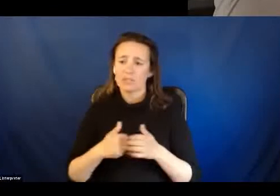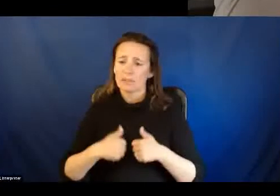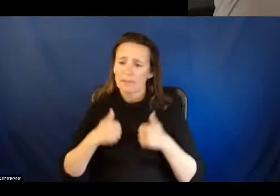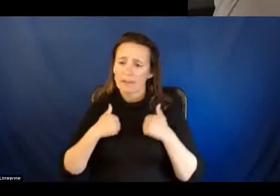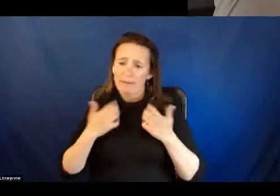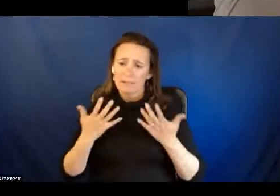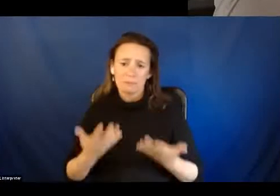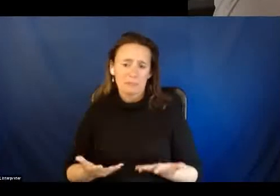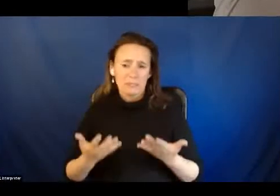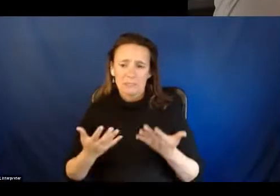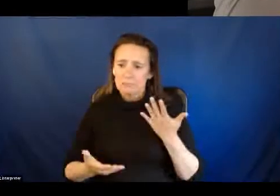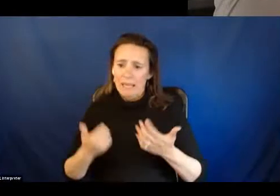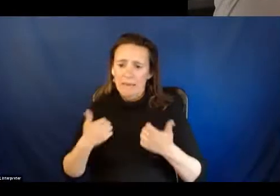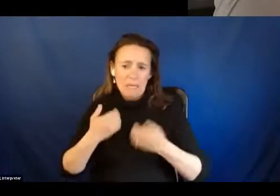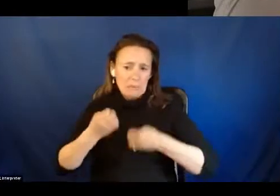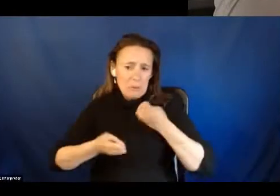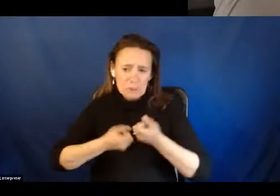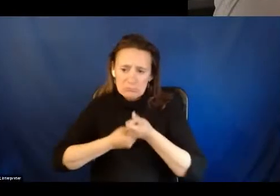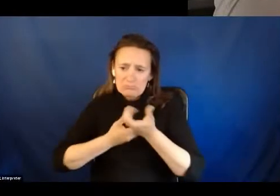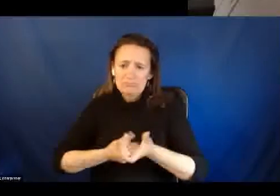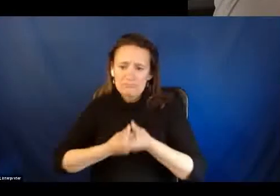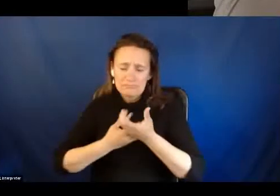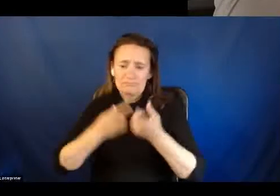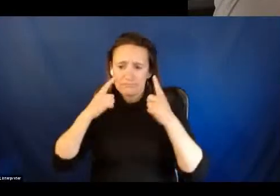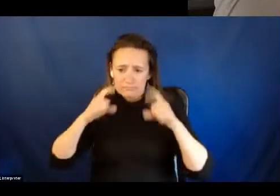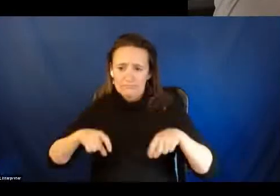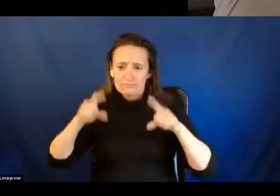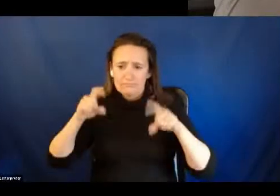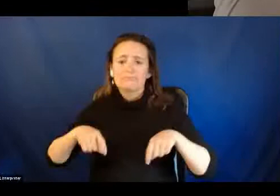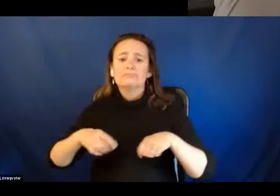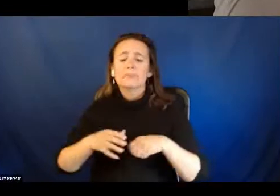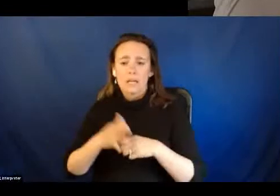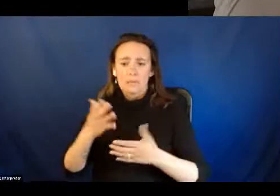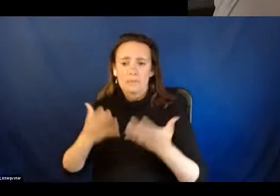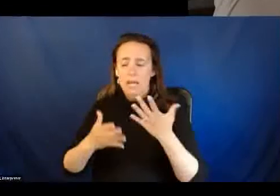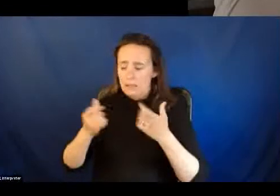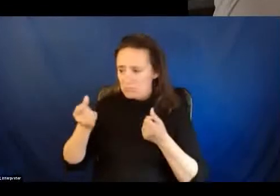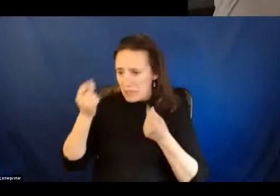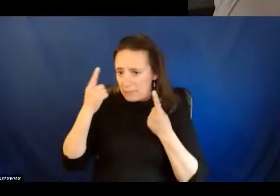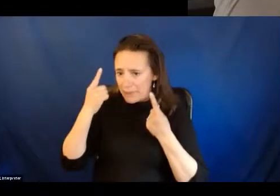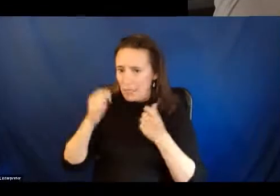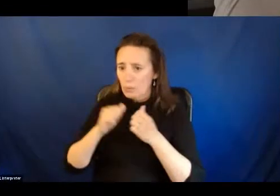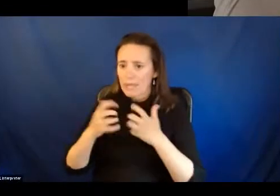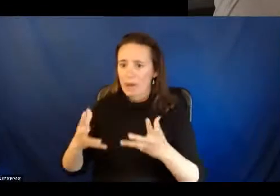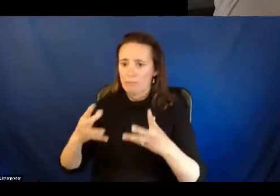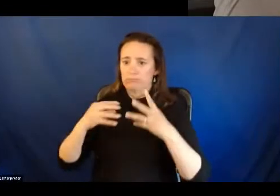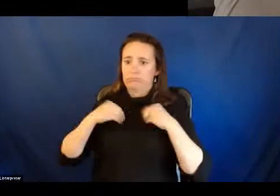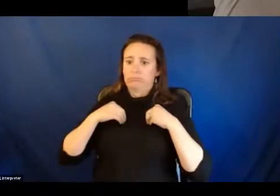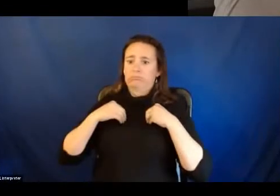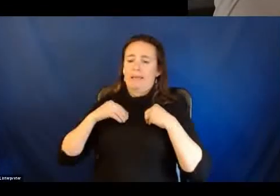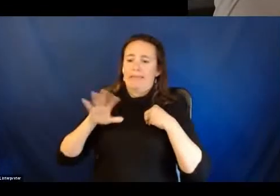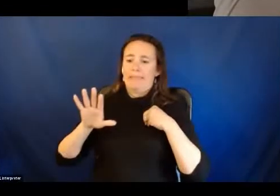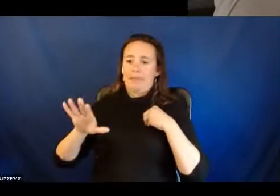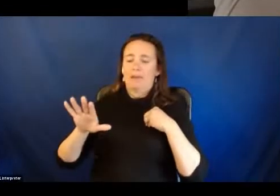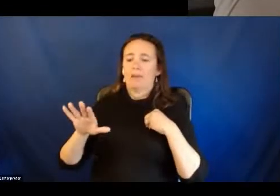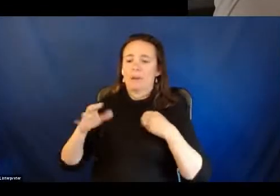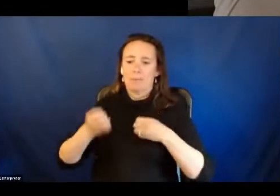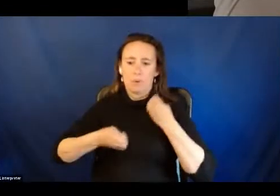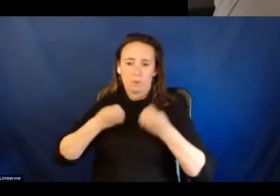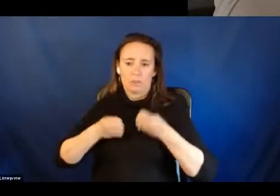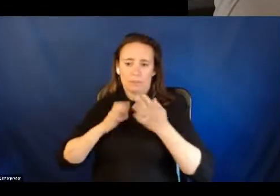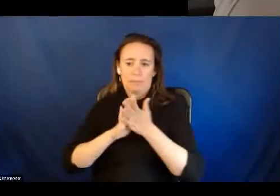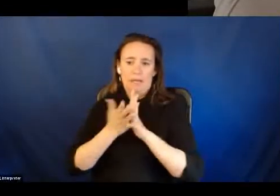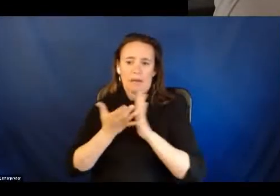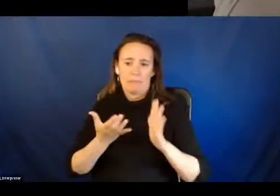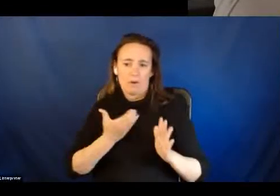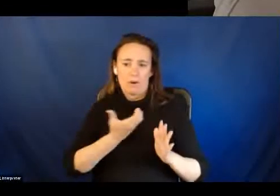sharing with us, but we need to be able to be empathetic without taking on those emotions as our own. Even if we're dealing